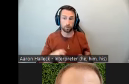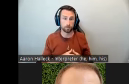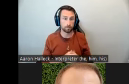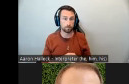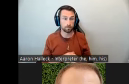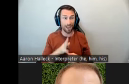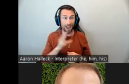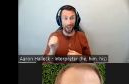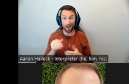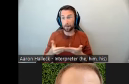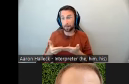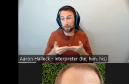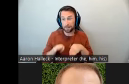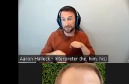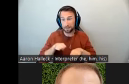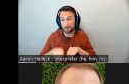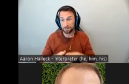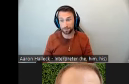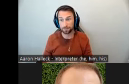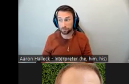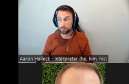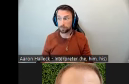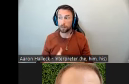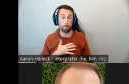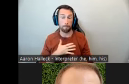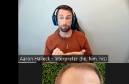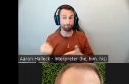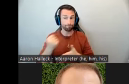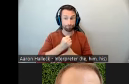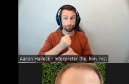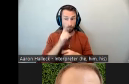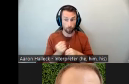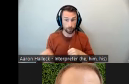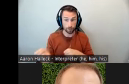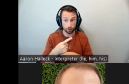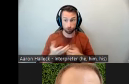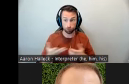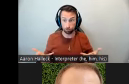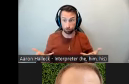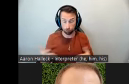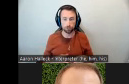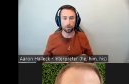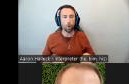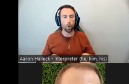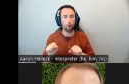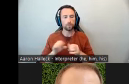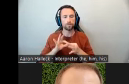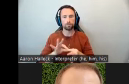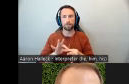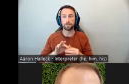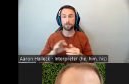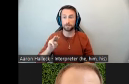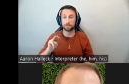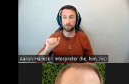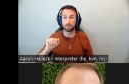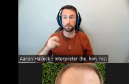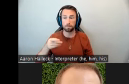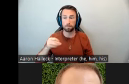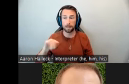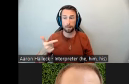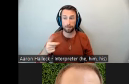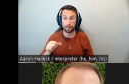right? The most important thing that I'm focusing on, in the next year is conducting relationship mapping exercises. Who is who